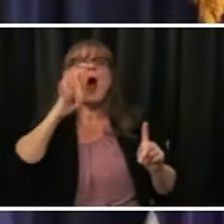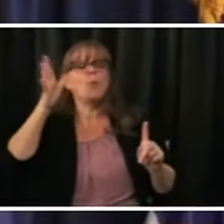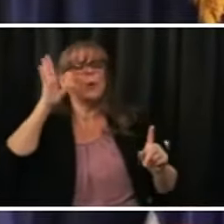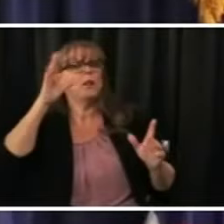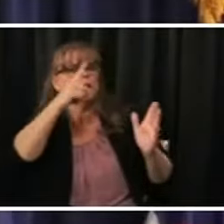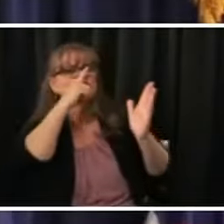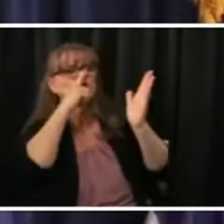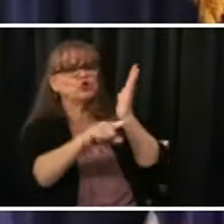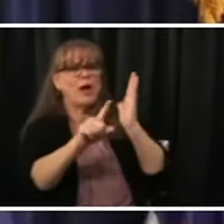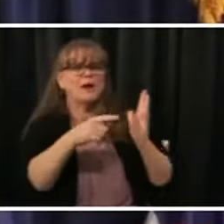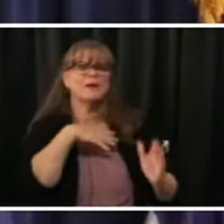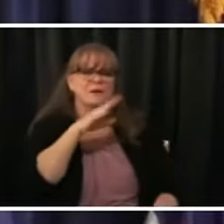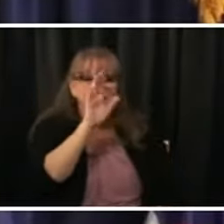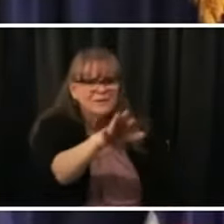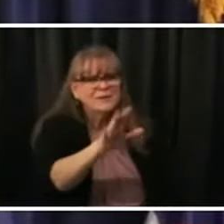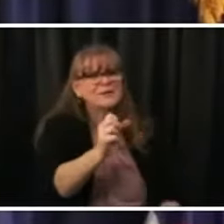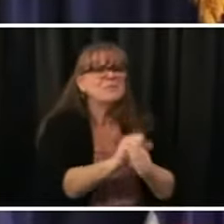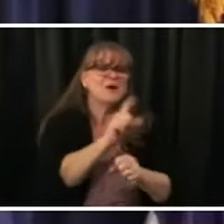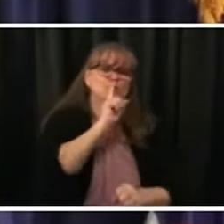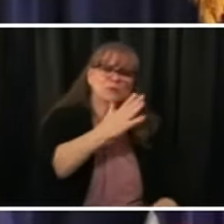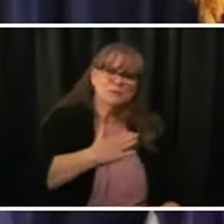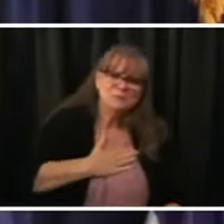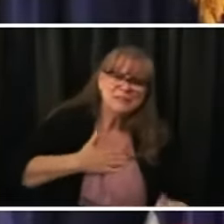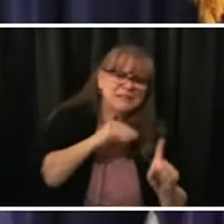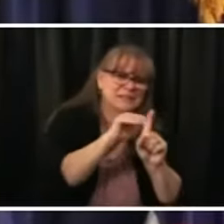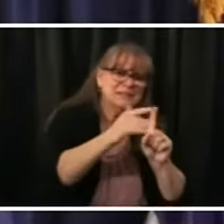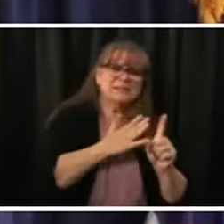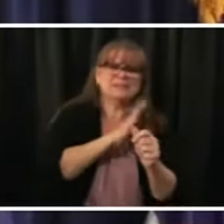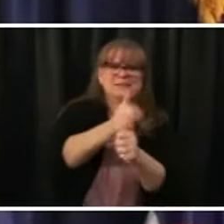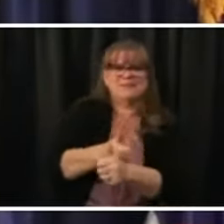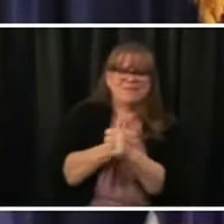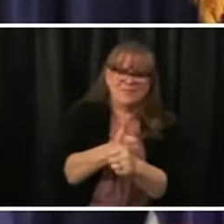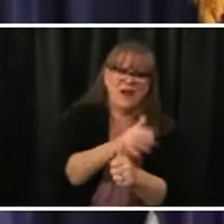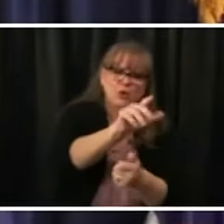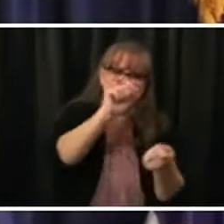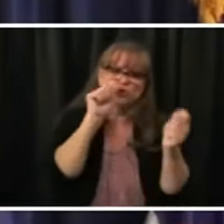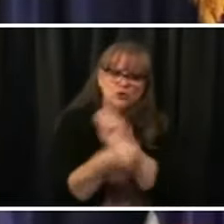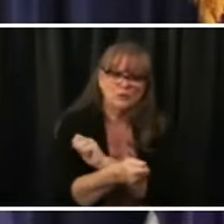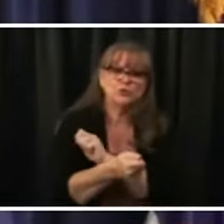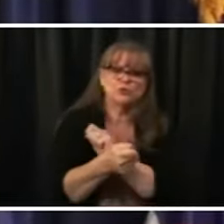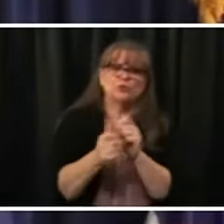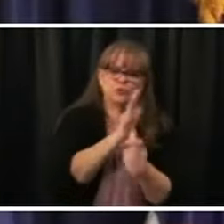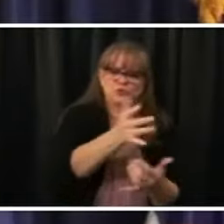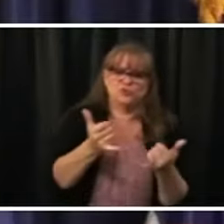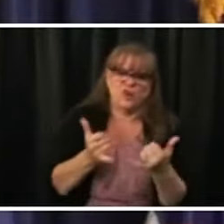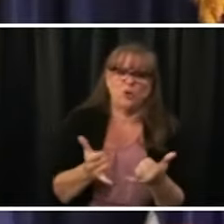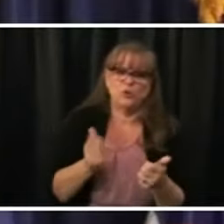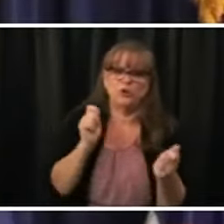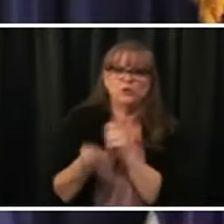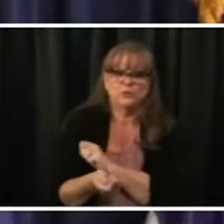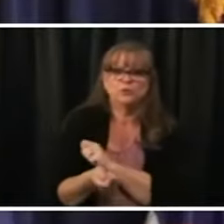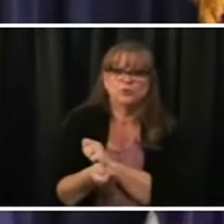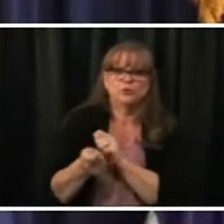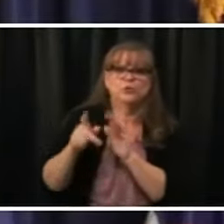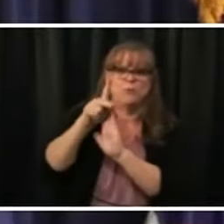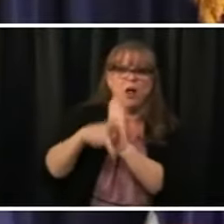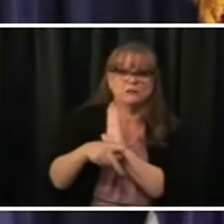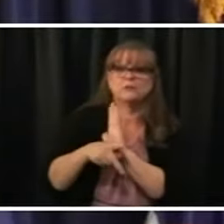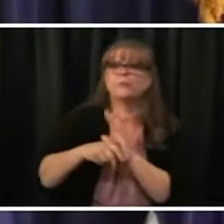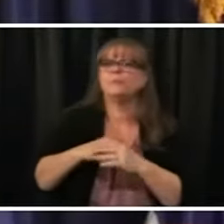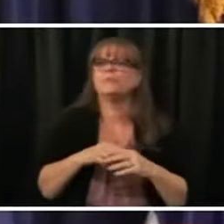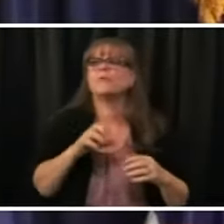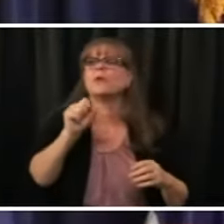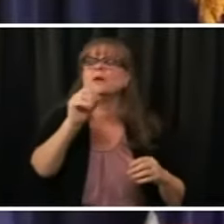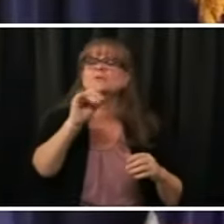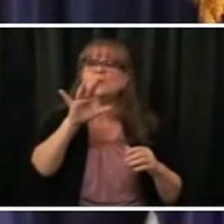eligibility criteria, and in fact, while an identification can be requested, it can't be required that you have to have like a